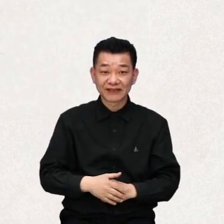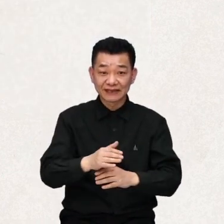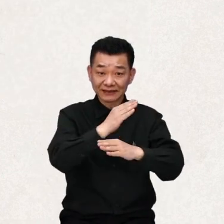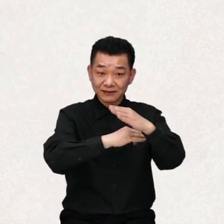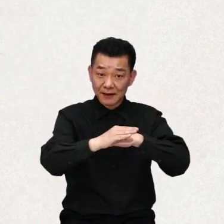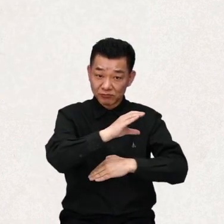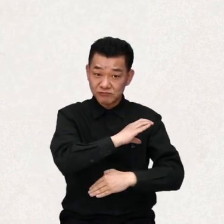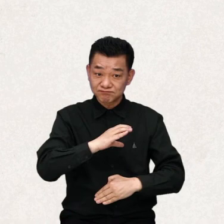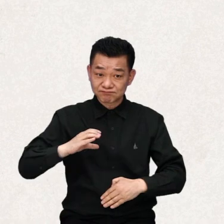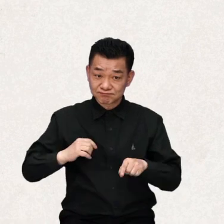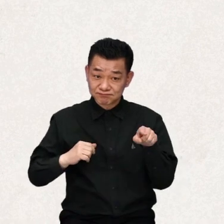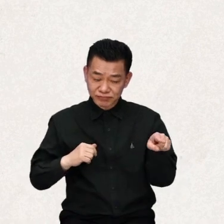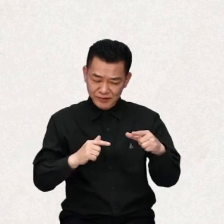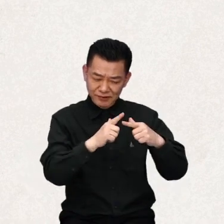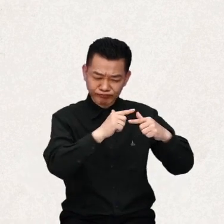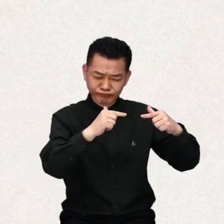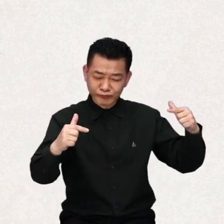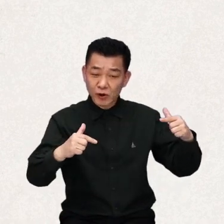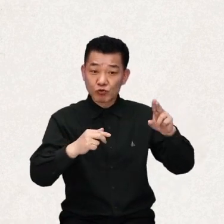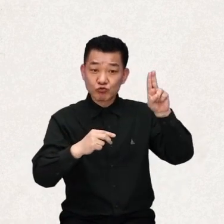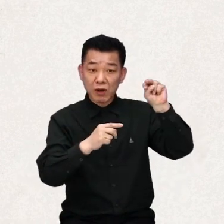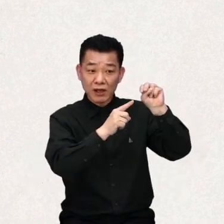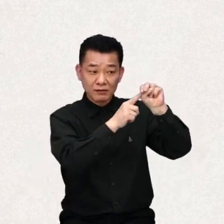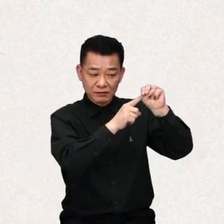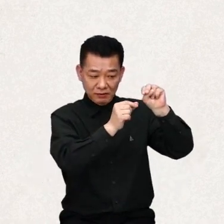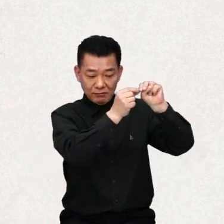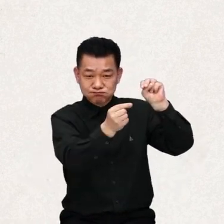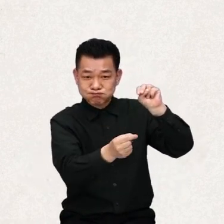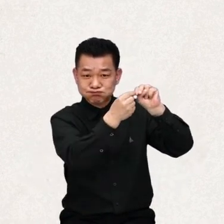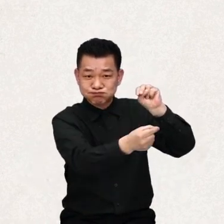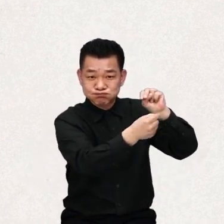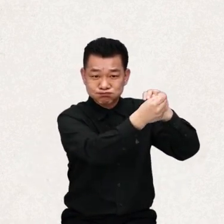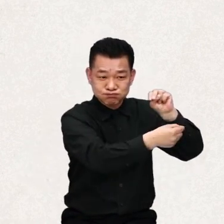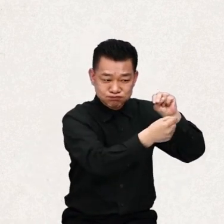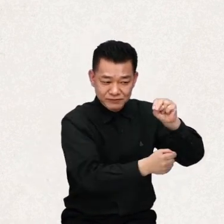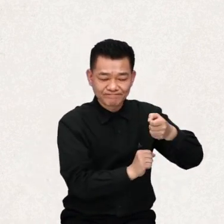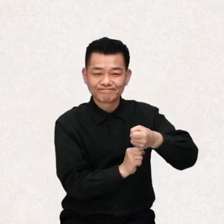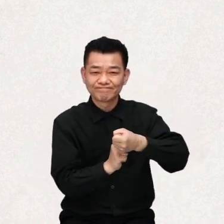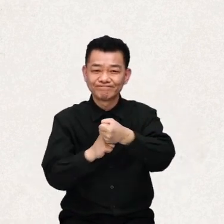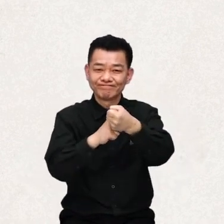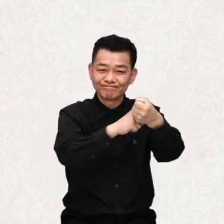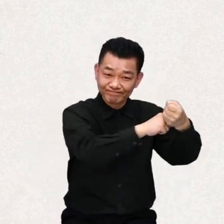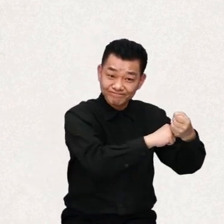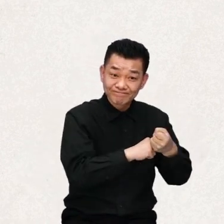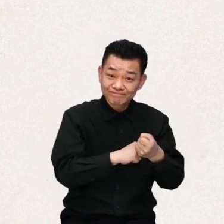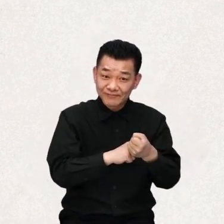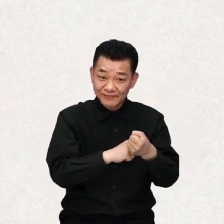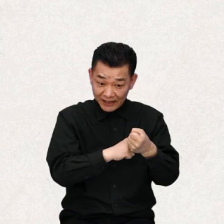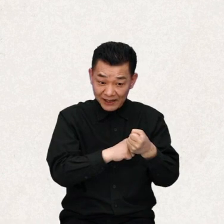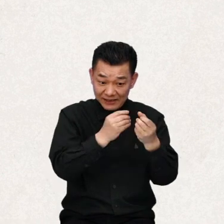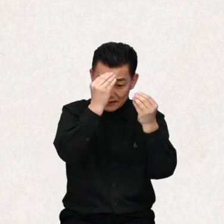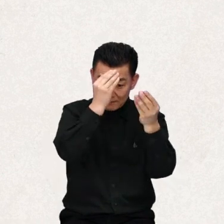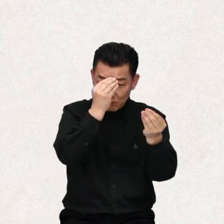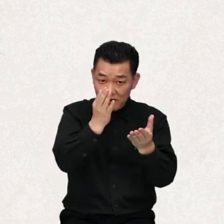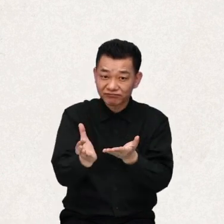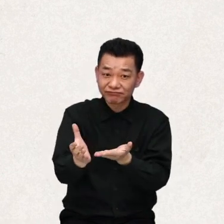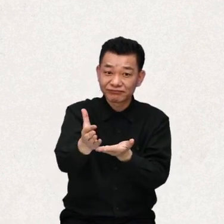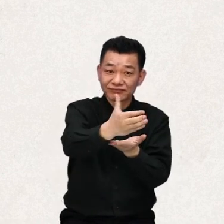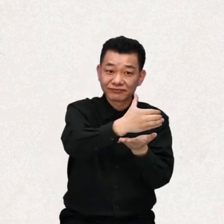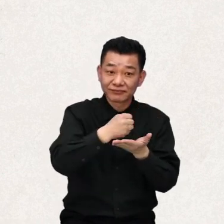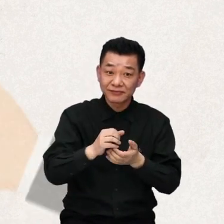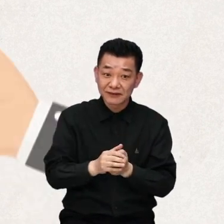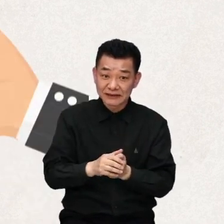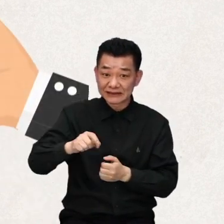The UN Committee on the Rights of Persons with Disabilities collects information through collaboration with various UN